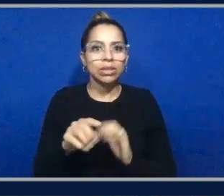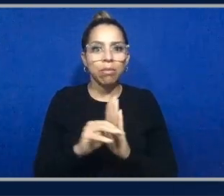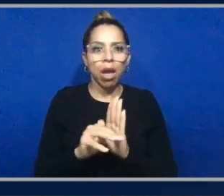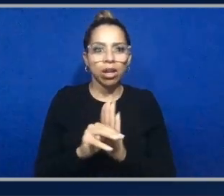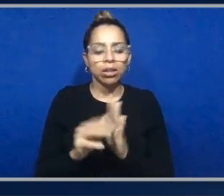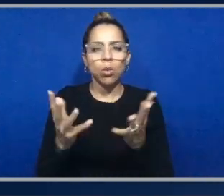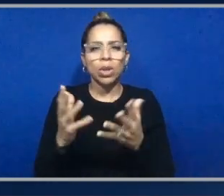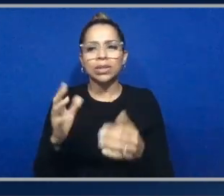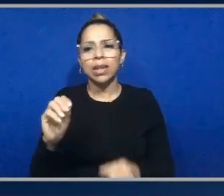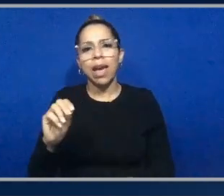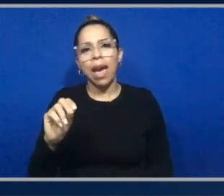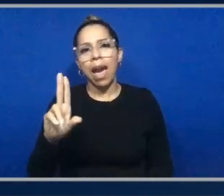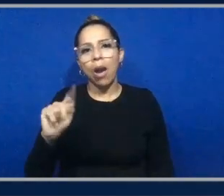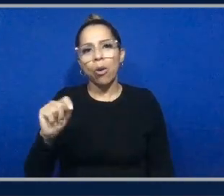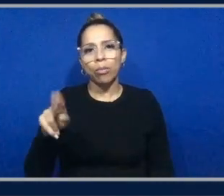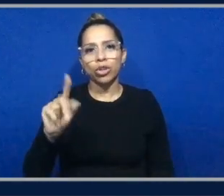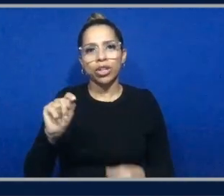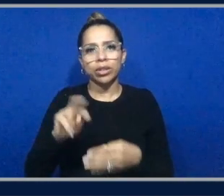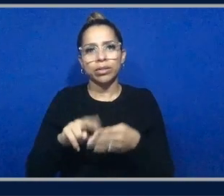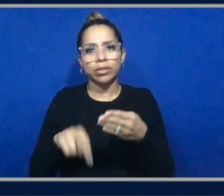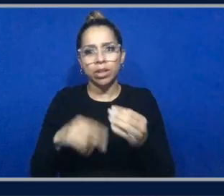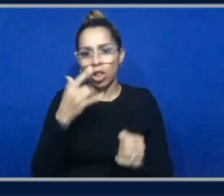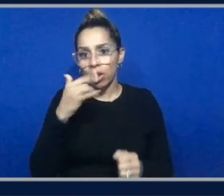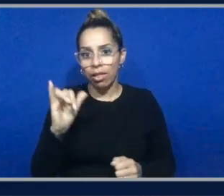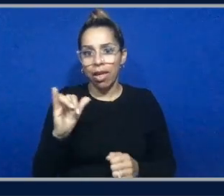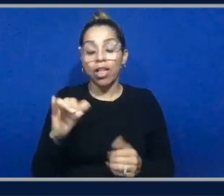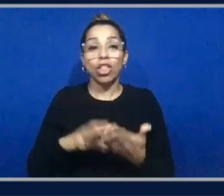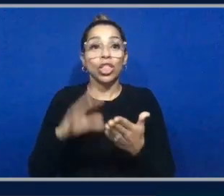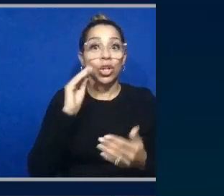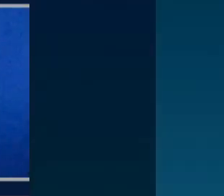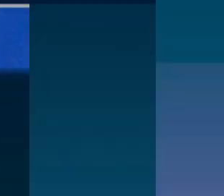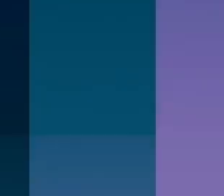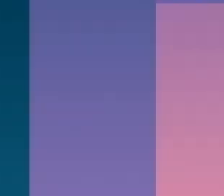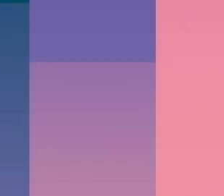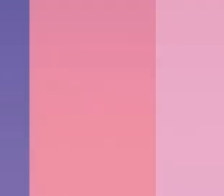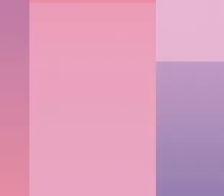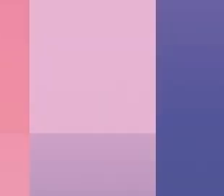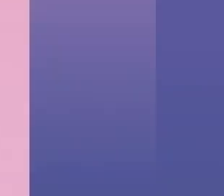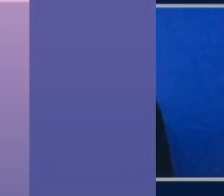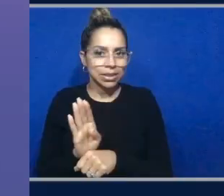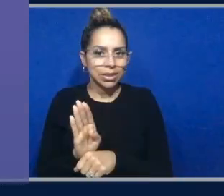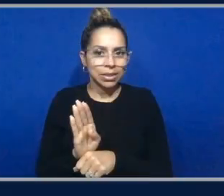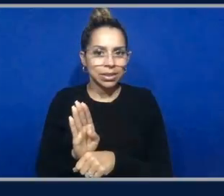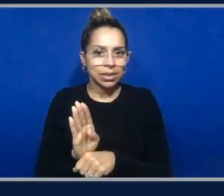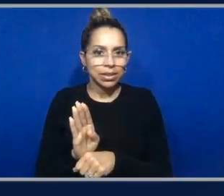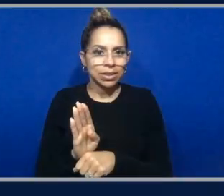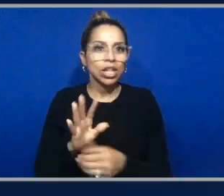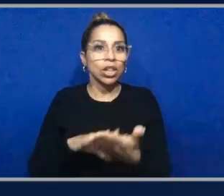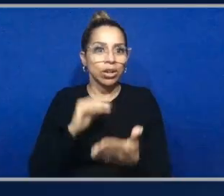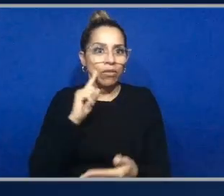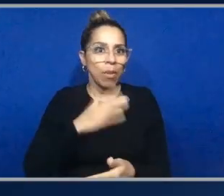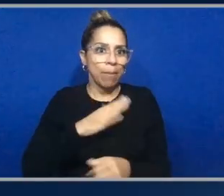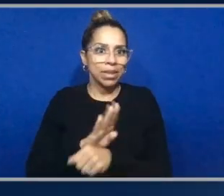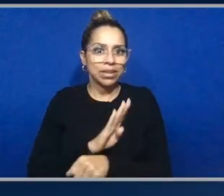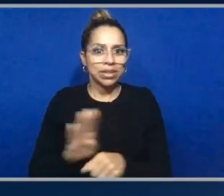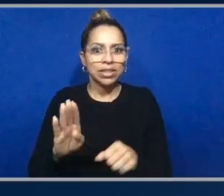I can ultimately like learn this for my business and do bigger things with generative AI for my customers.